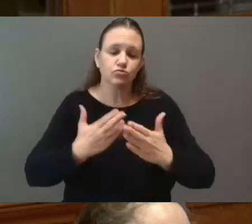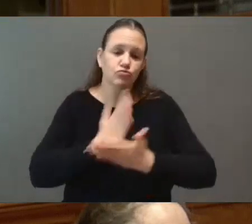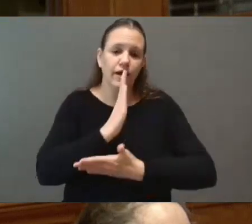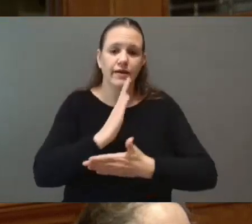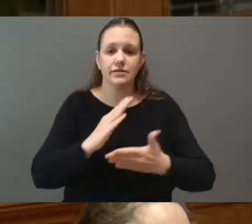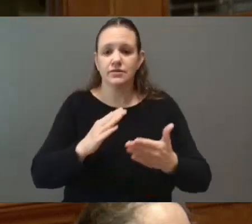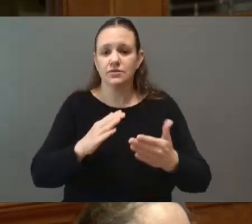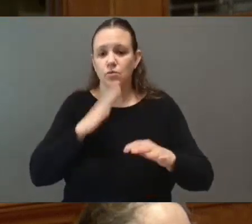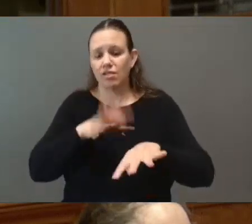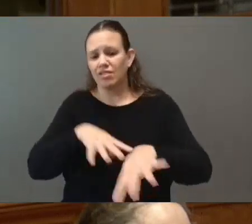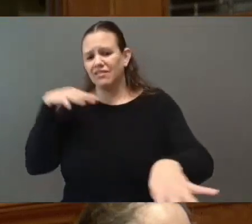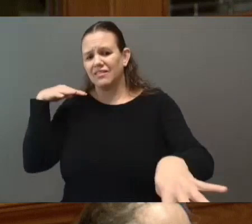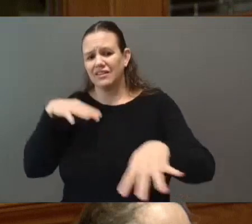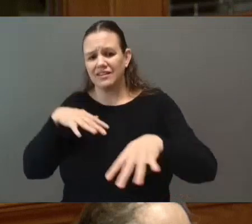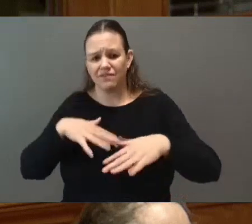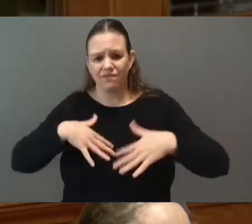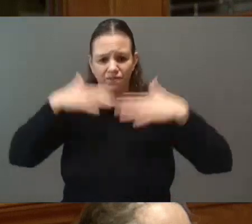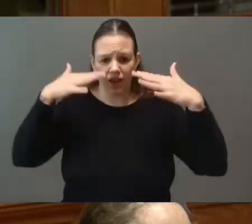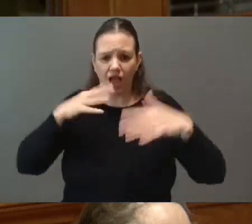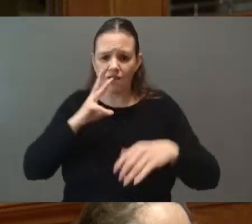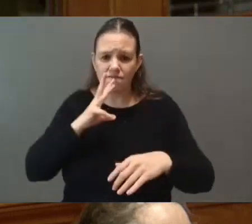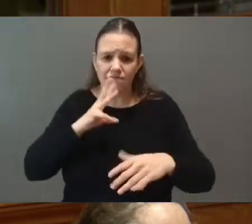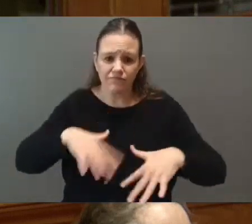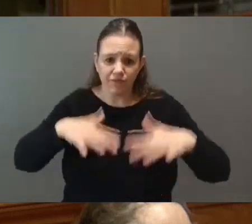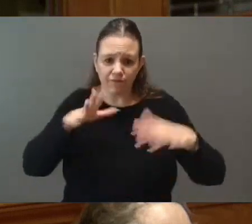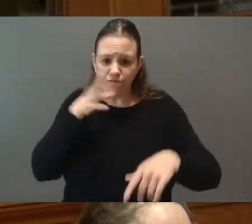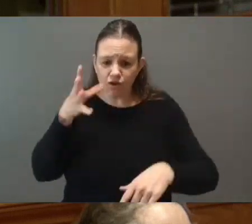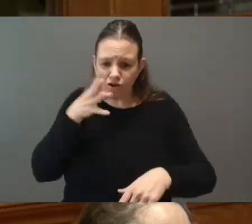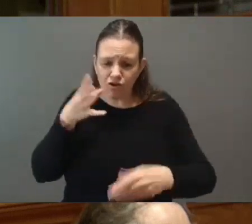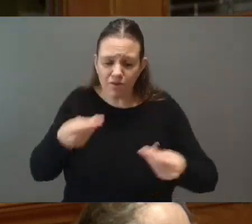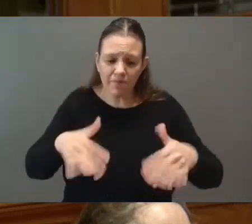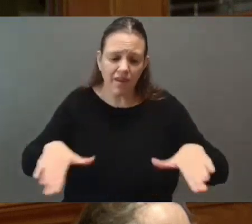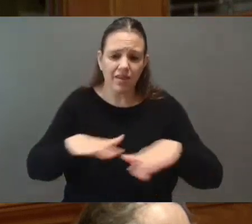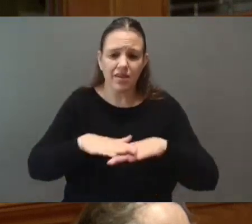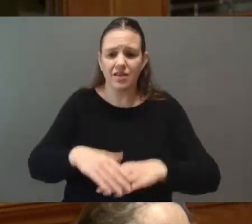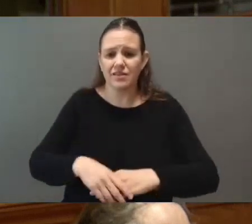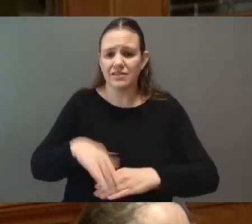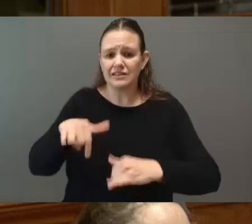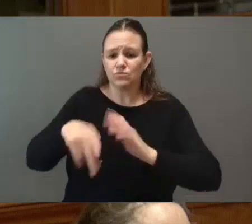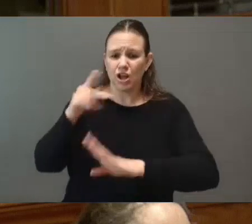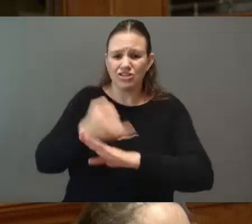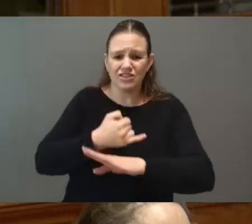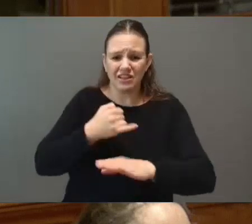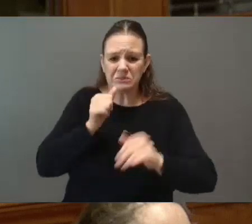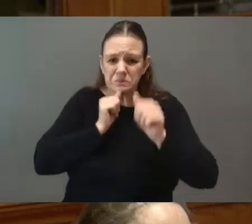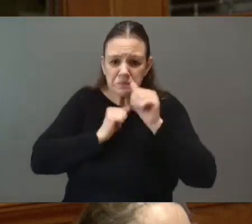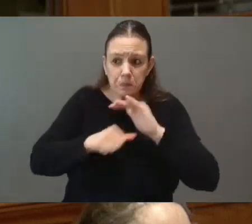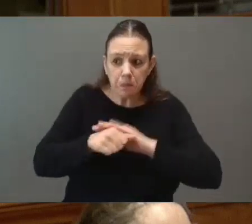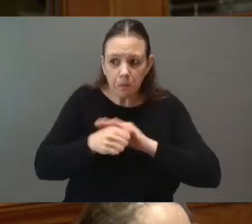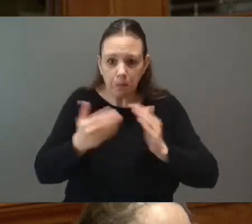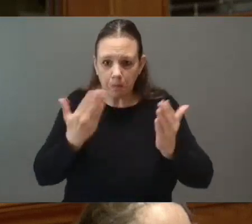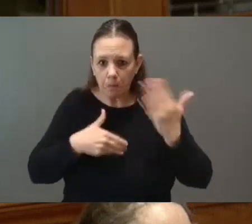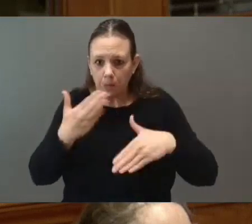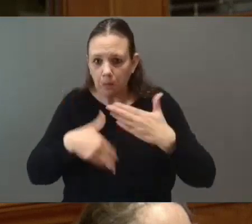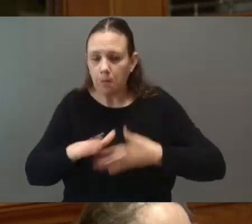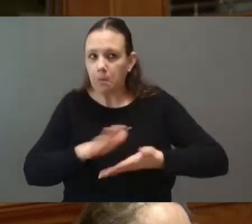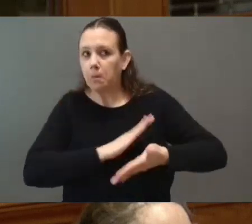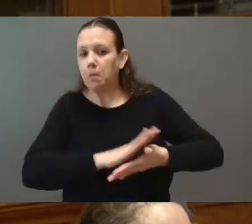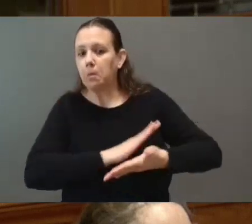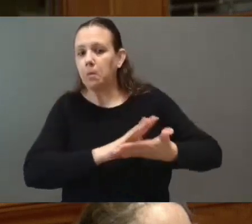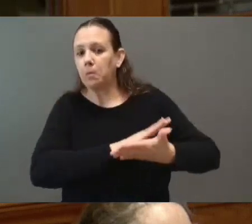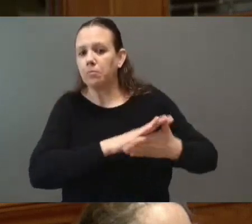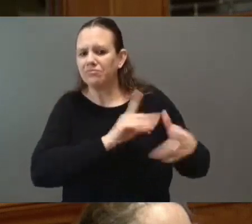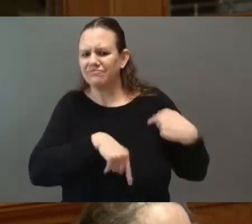of methane emissions. This project has been cloaked in secrecy and obfuscation, and it represents the betrayal of the